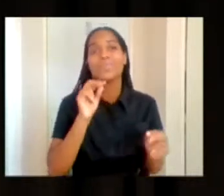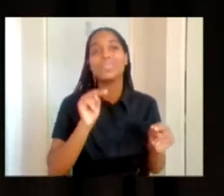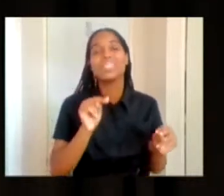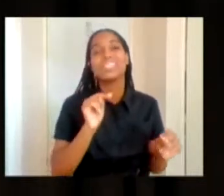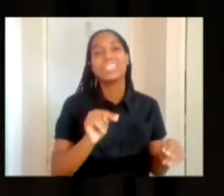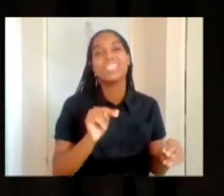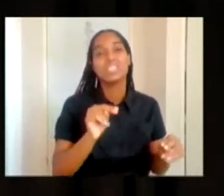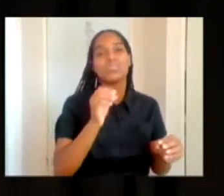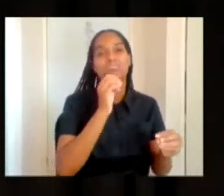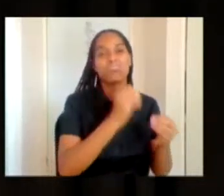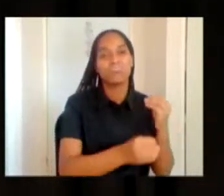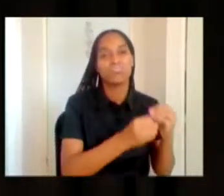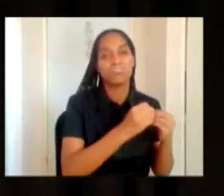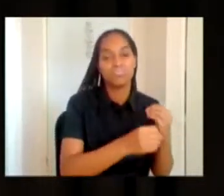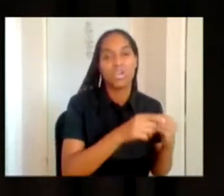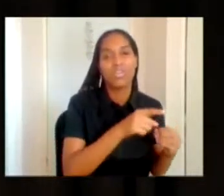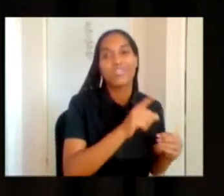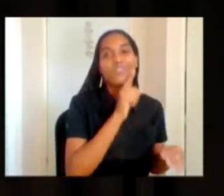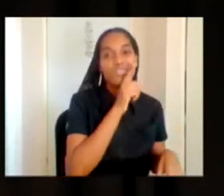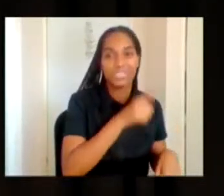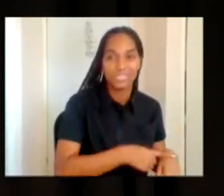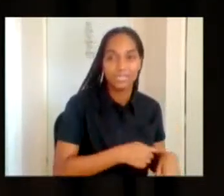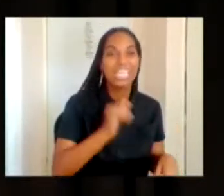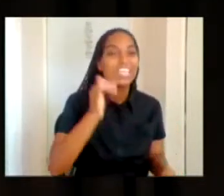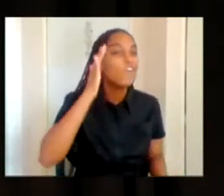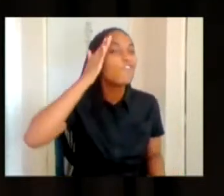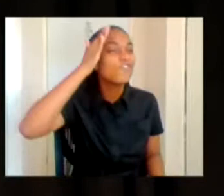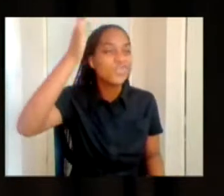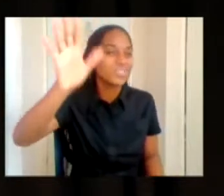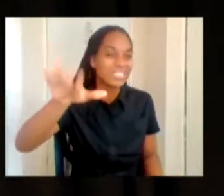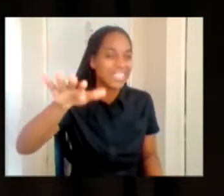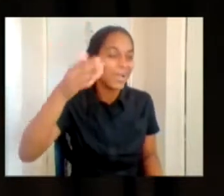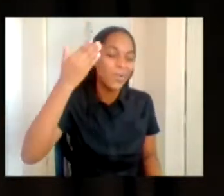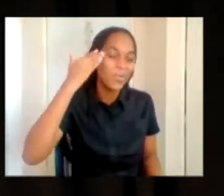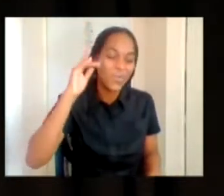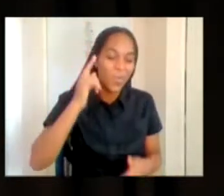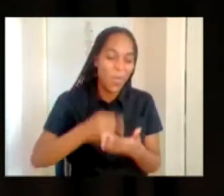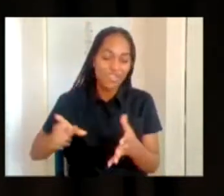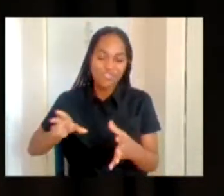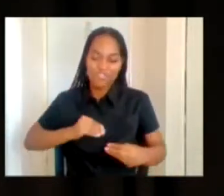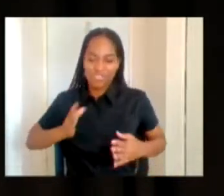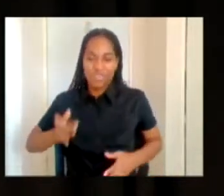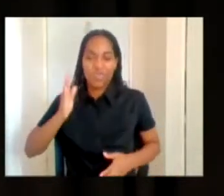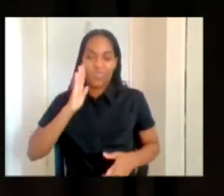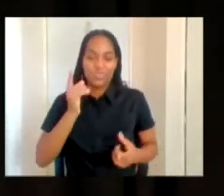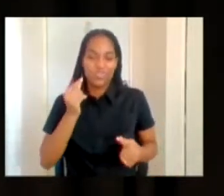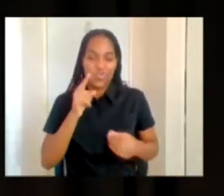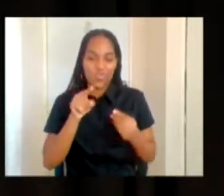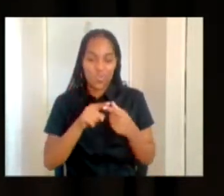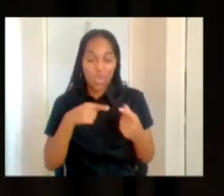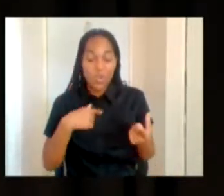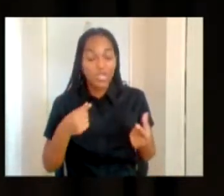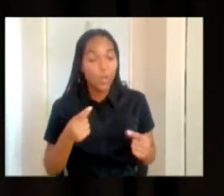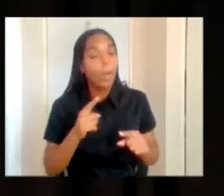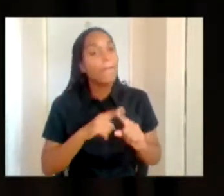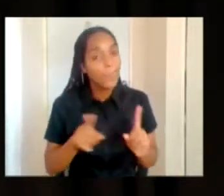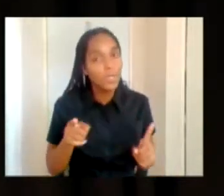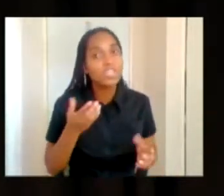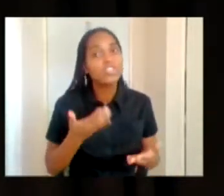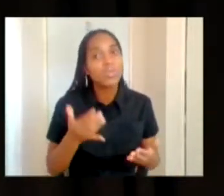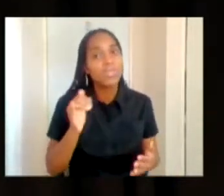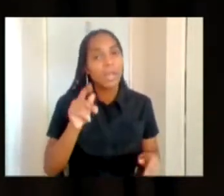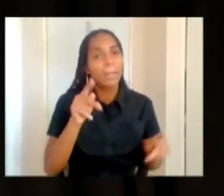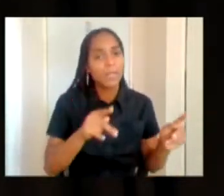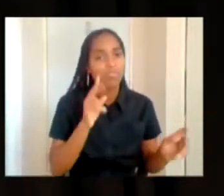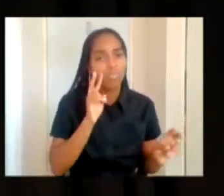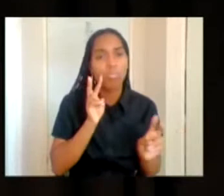real time. Now, this is a future thing. We don't know exactly what the receiver is going to do when we do that, but it's something that people are starting to look